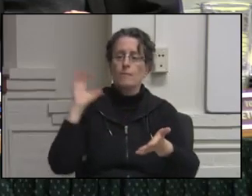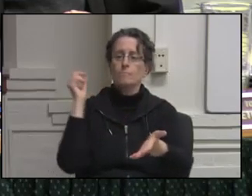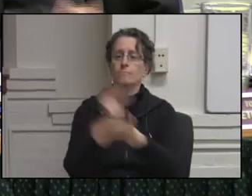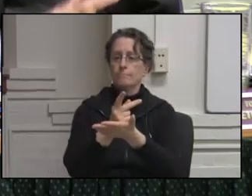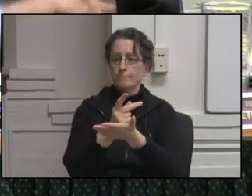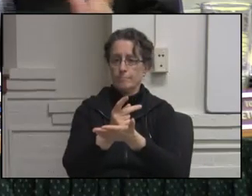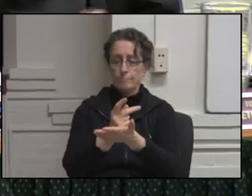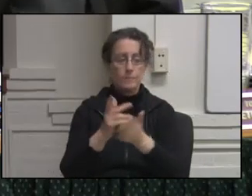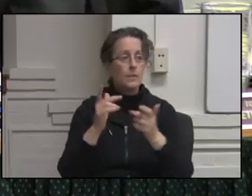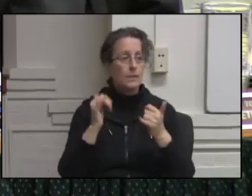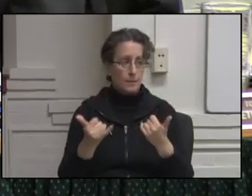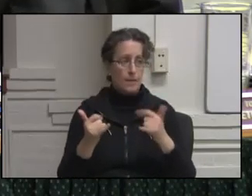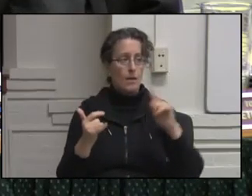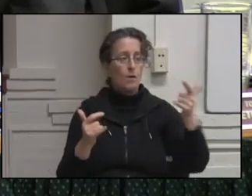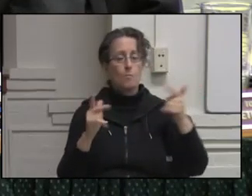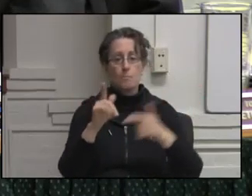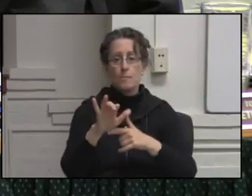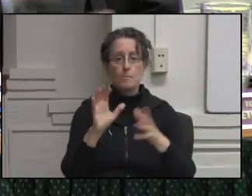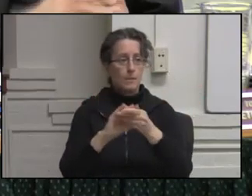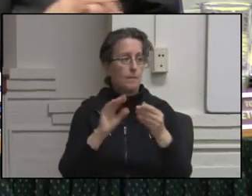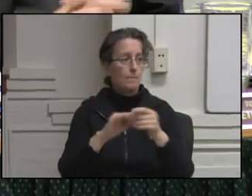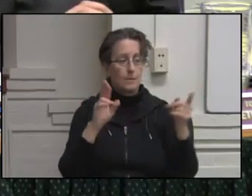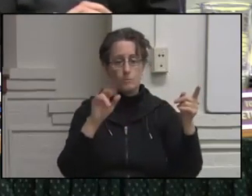And at this time, I will take public comment. Ricky?